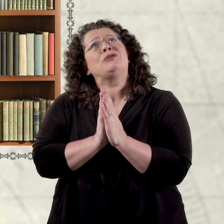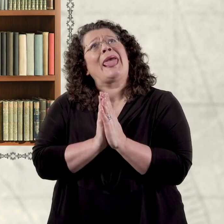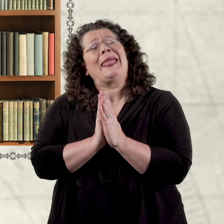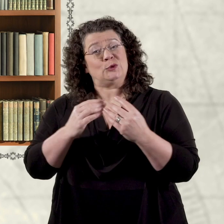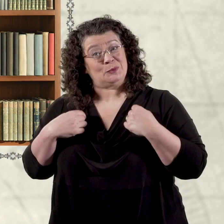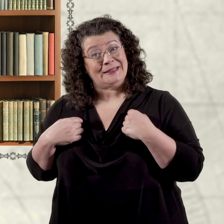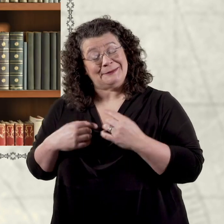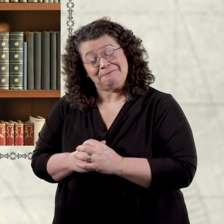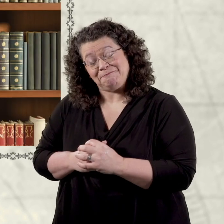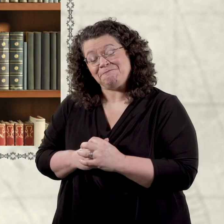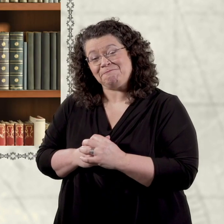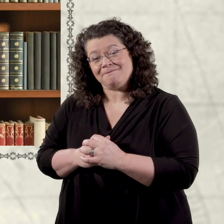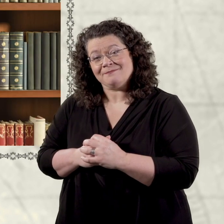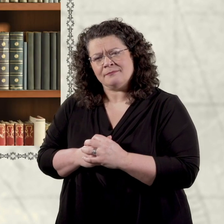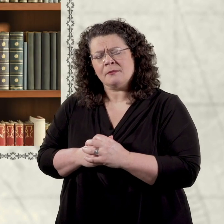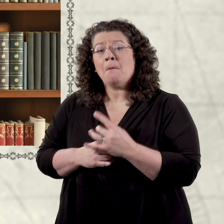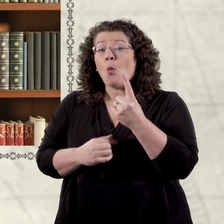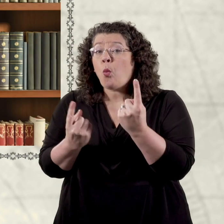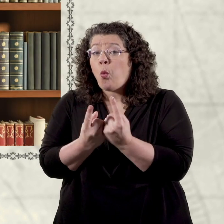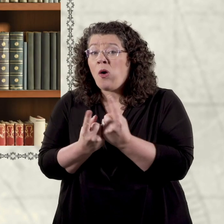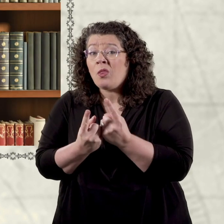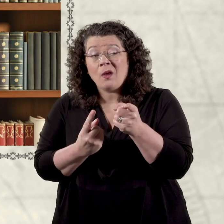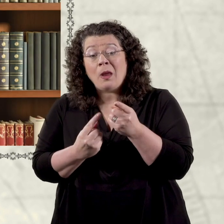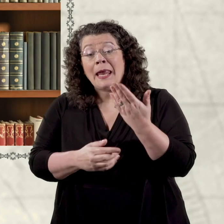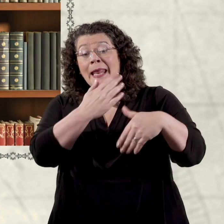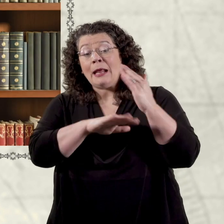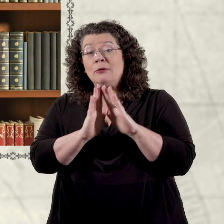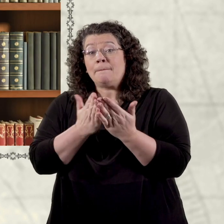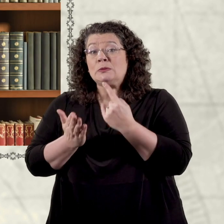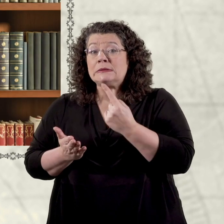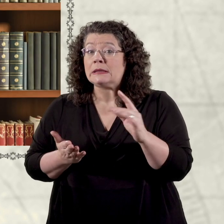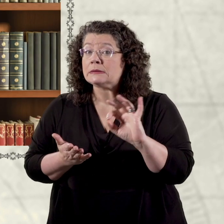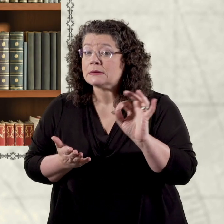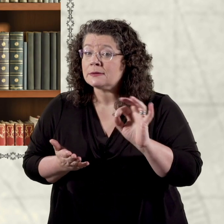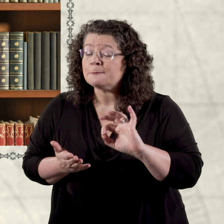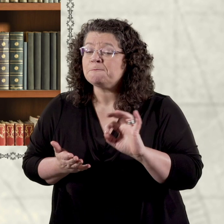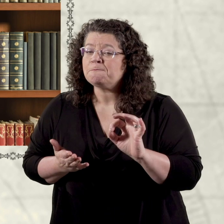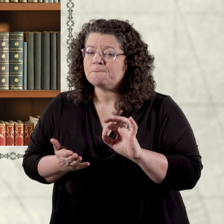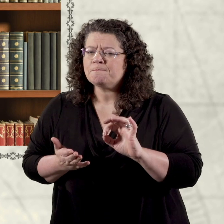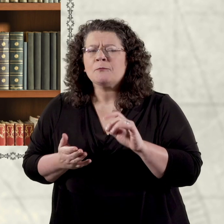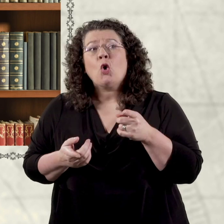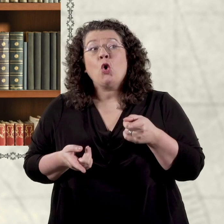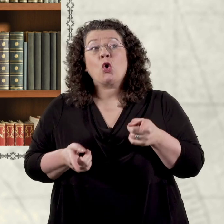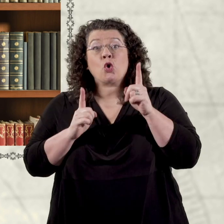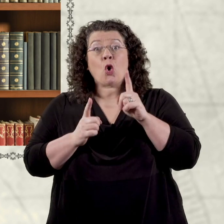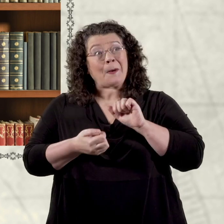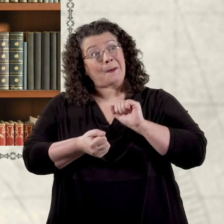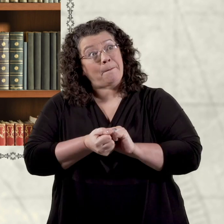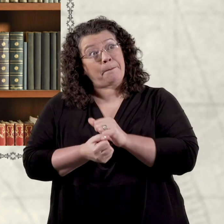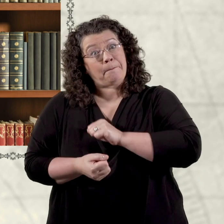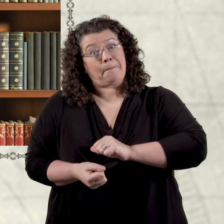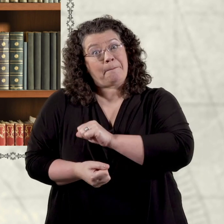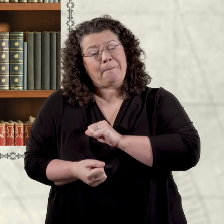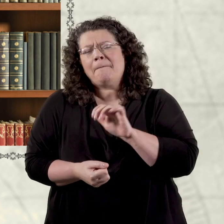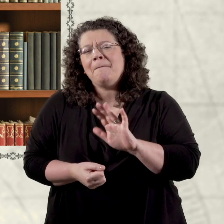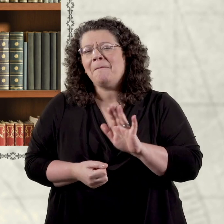me. But there is one thing that the history books don't tell us. God didn't keep his word,